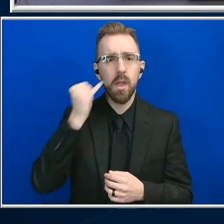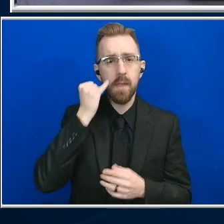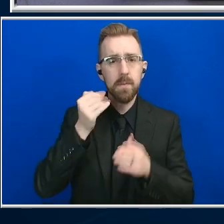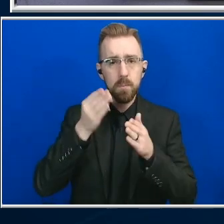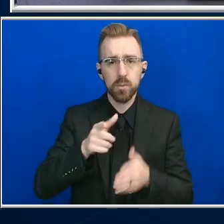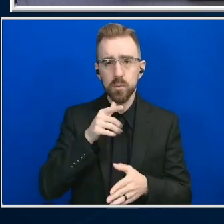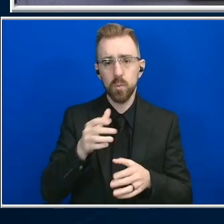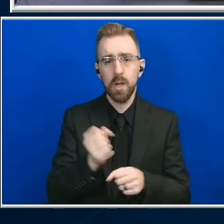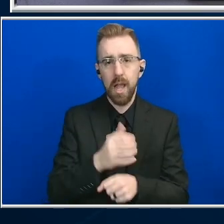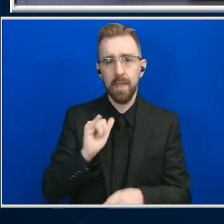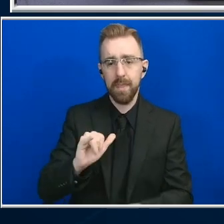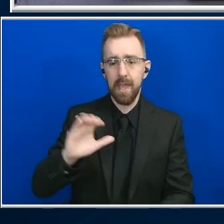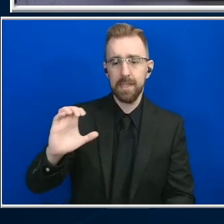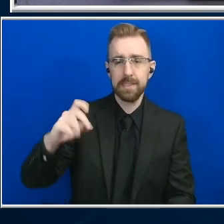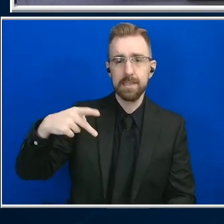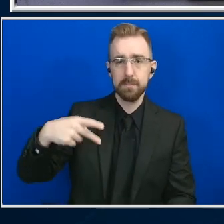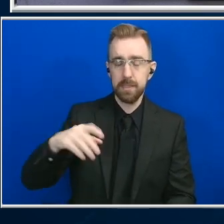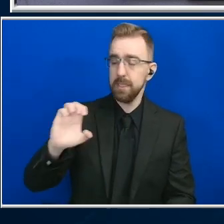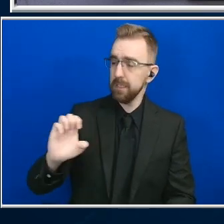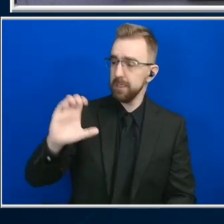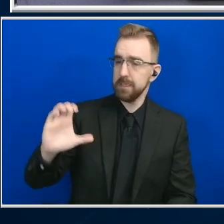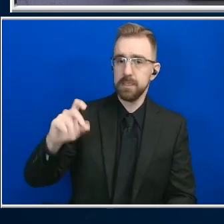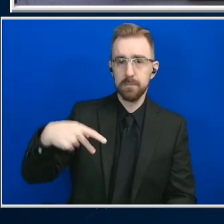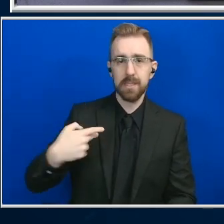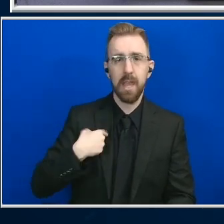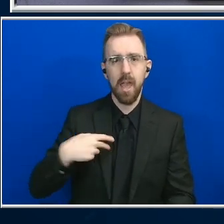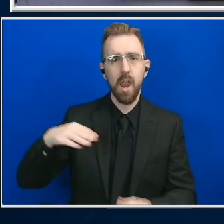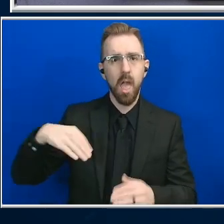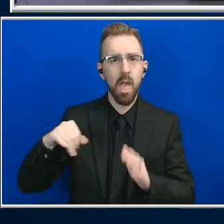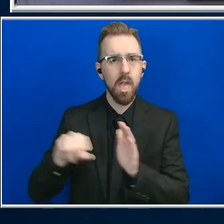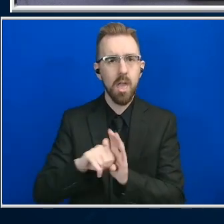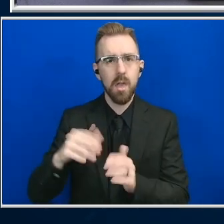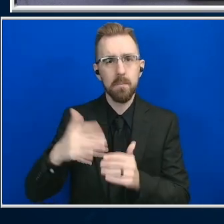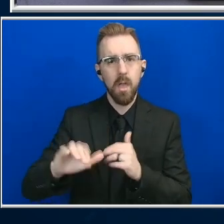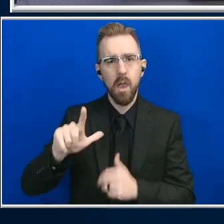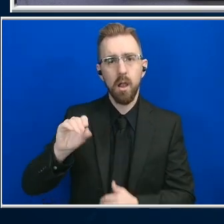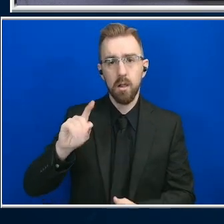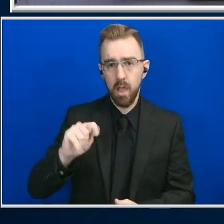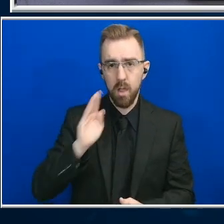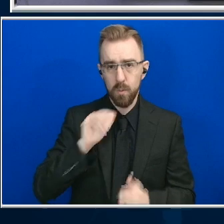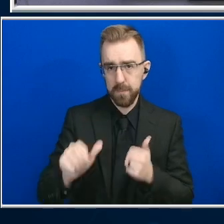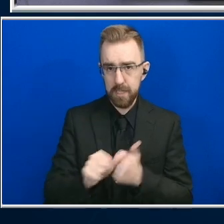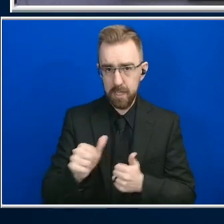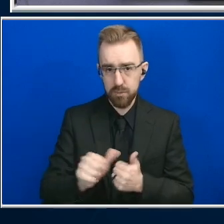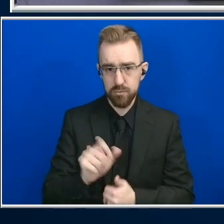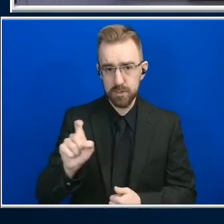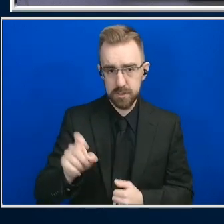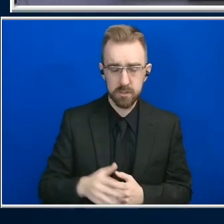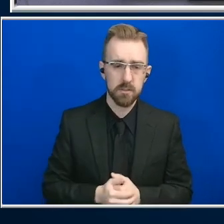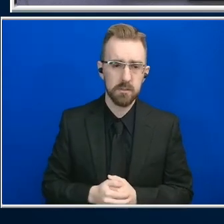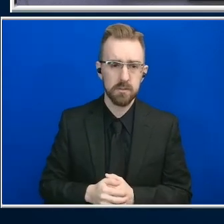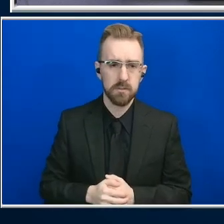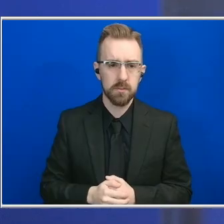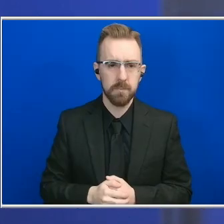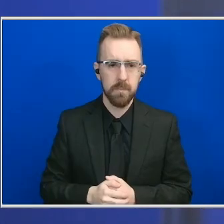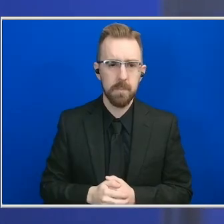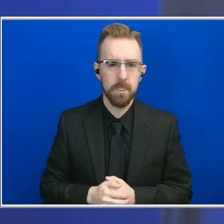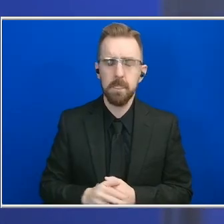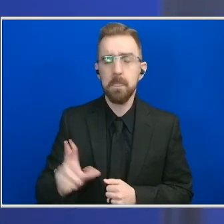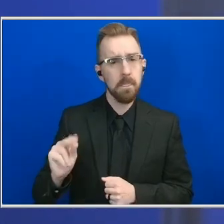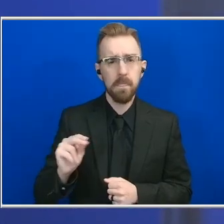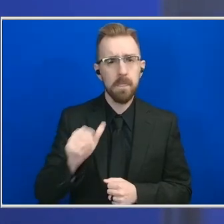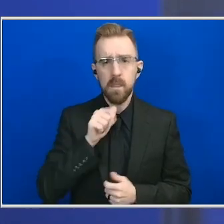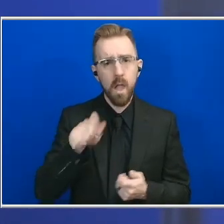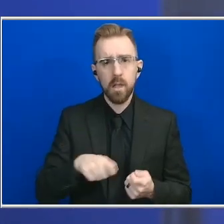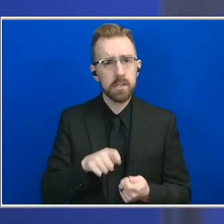pulsation happened to have an undetected blood clot? Would that be dangerous? No, not necessarily. It wouldn't. I